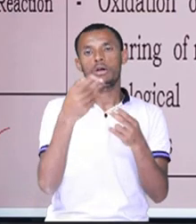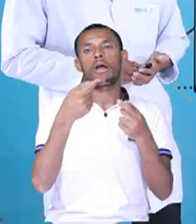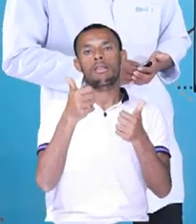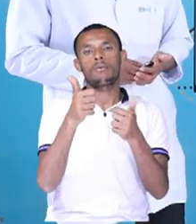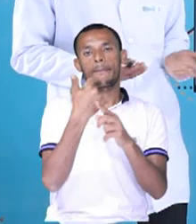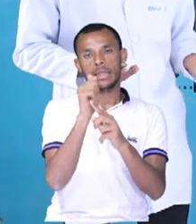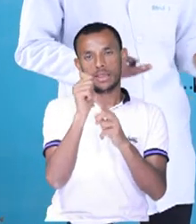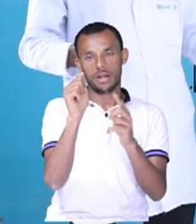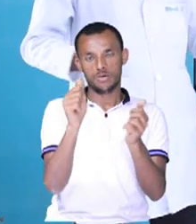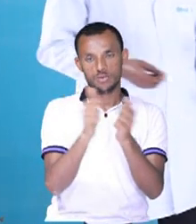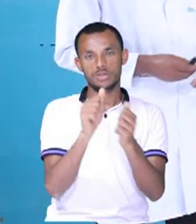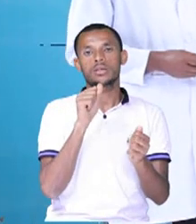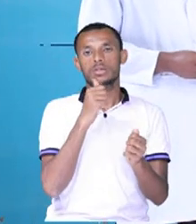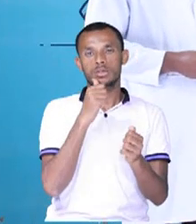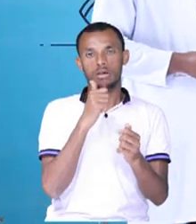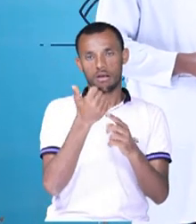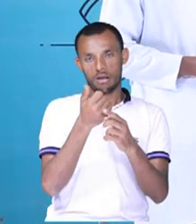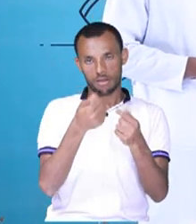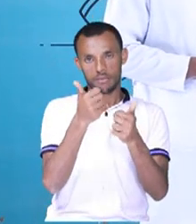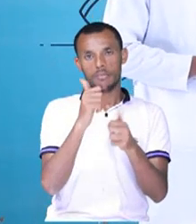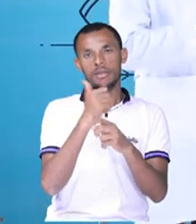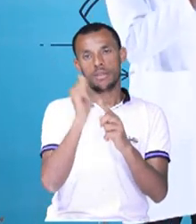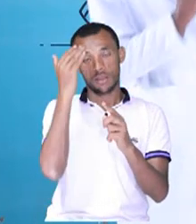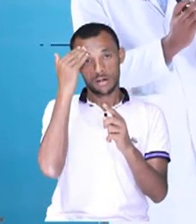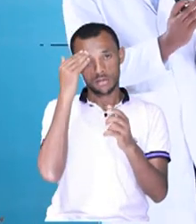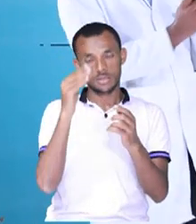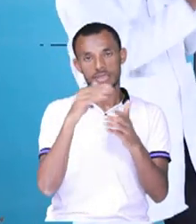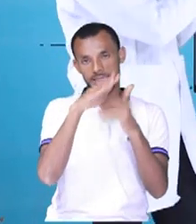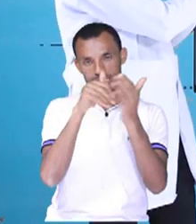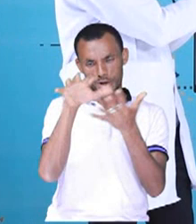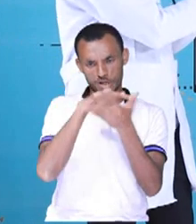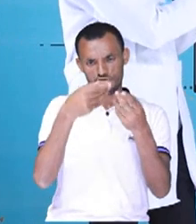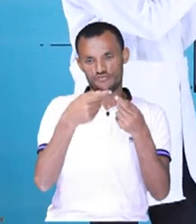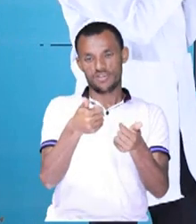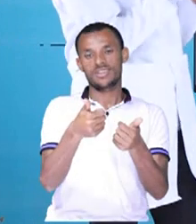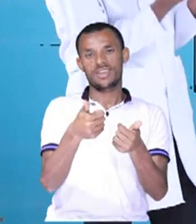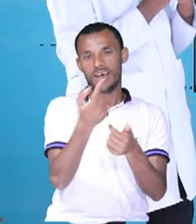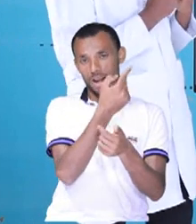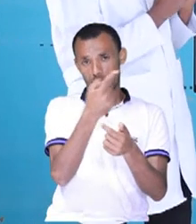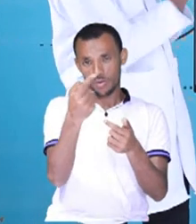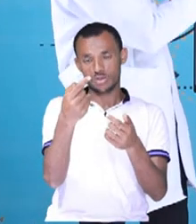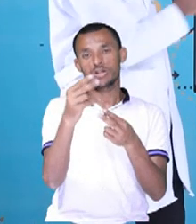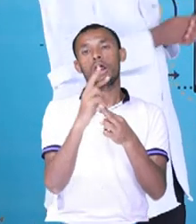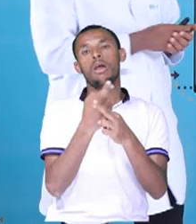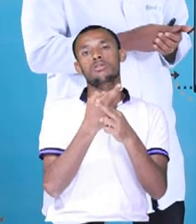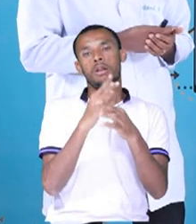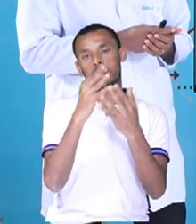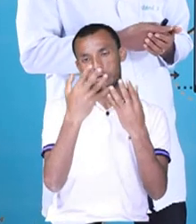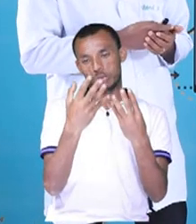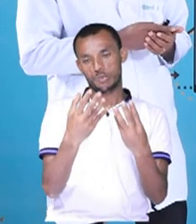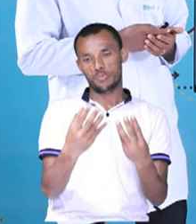metals with acid, you know, active metals. Therefore, some reaction is fast, some other reactions are